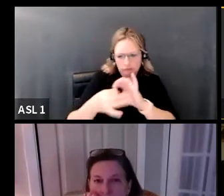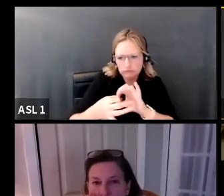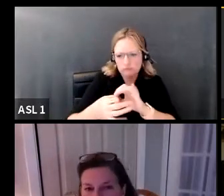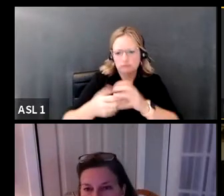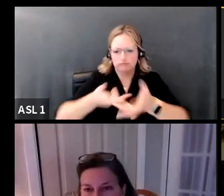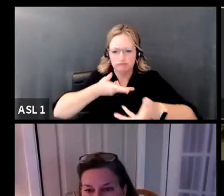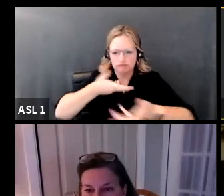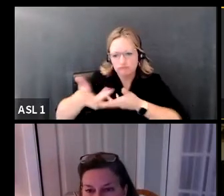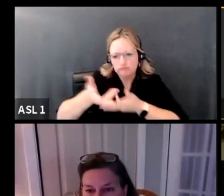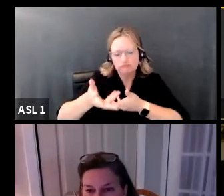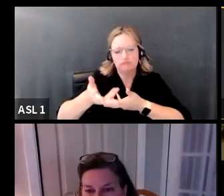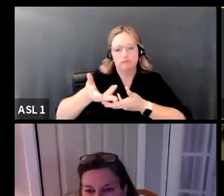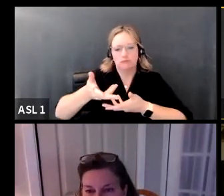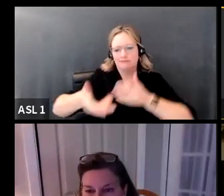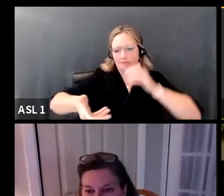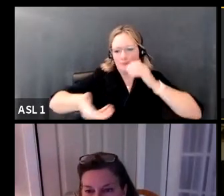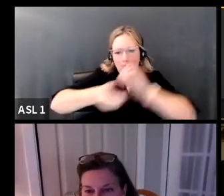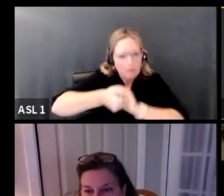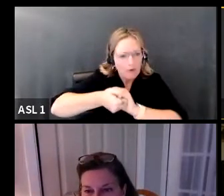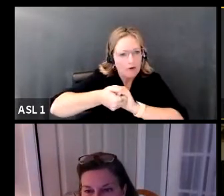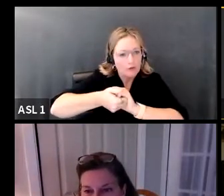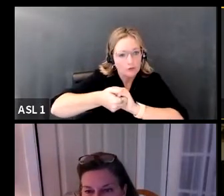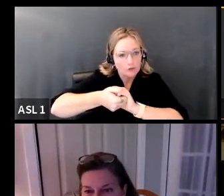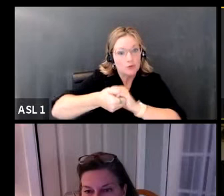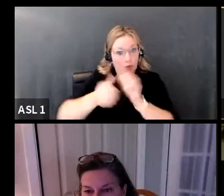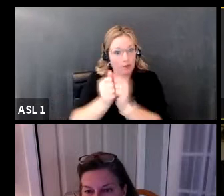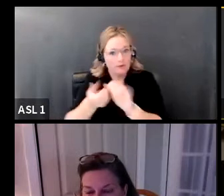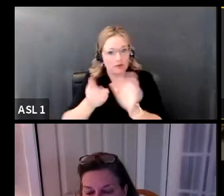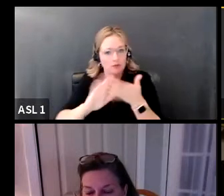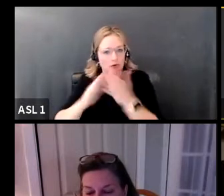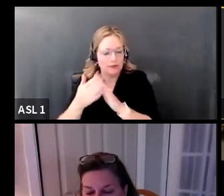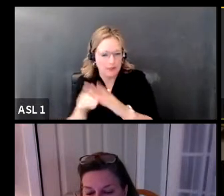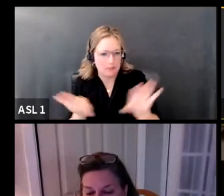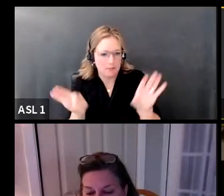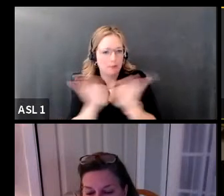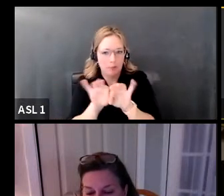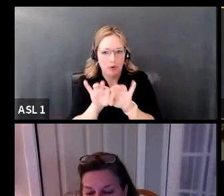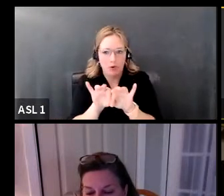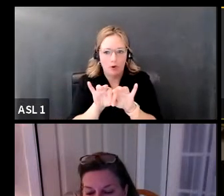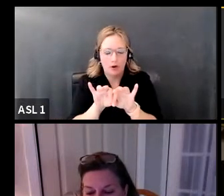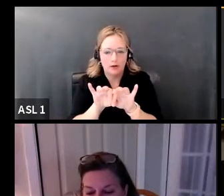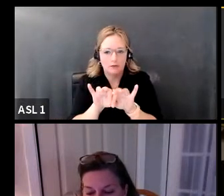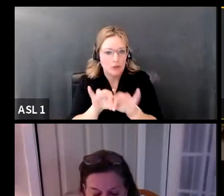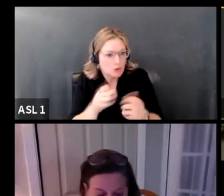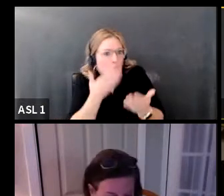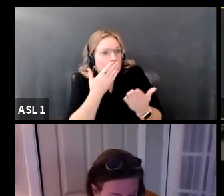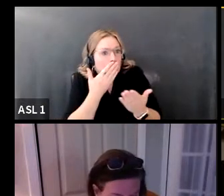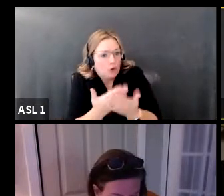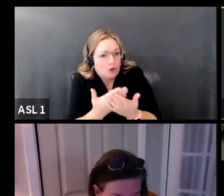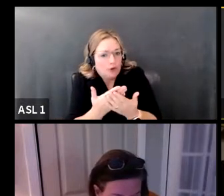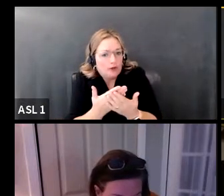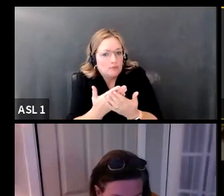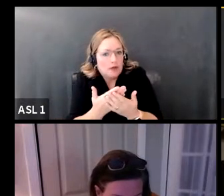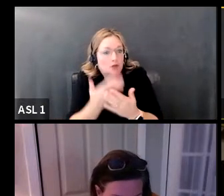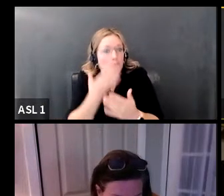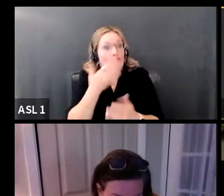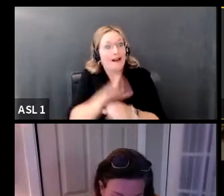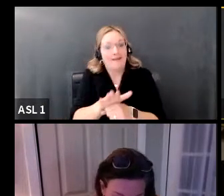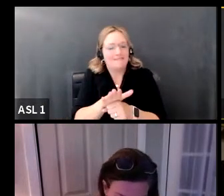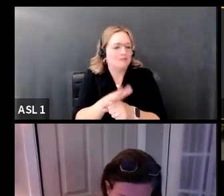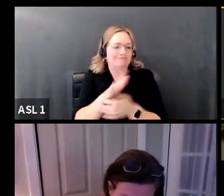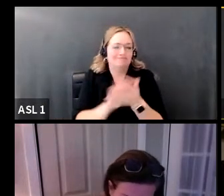collaborations and partnerships with the community i still think there is room to to grow here i still